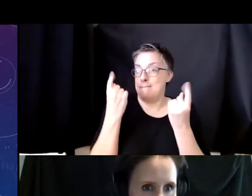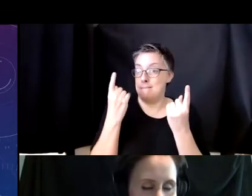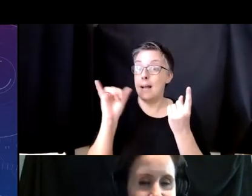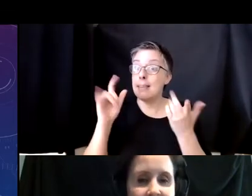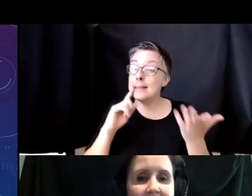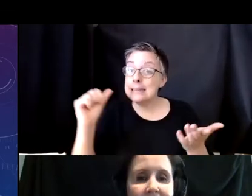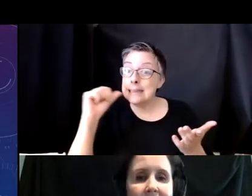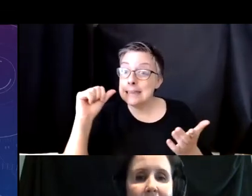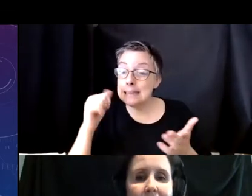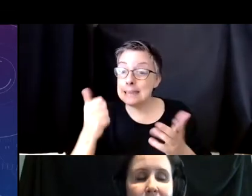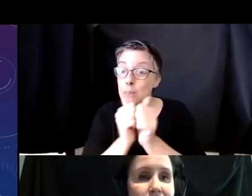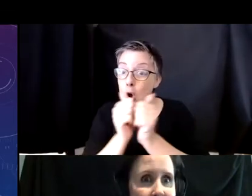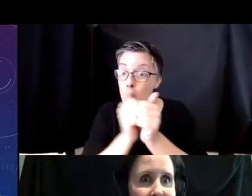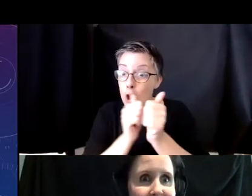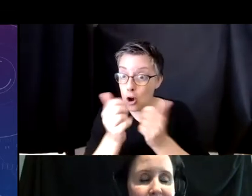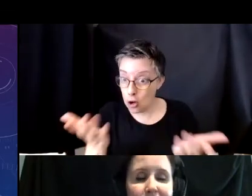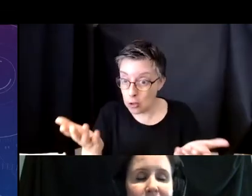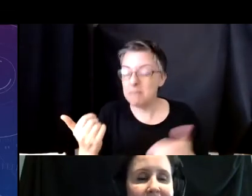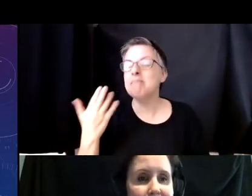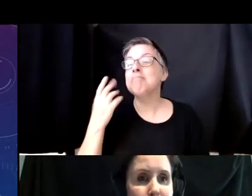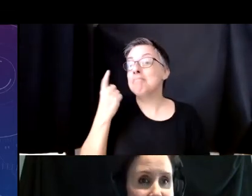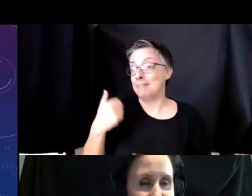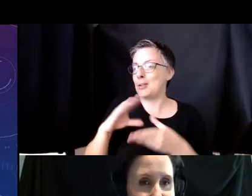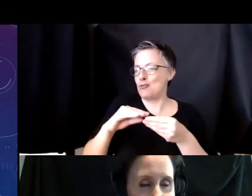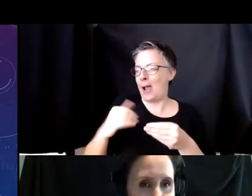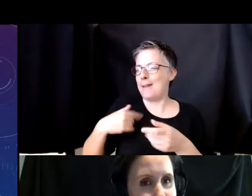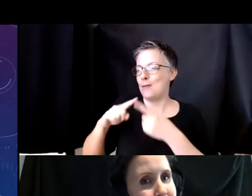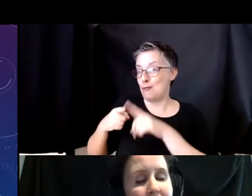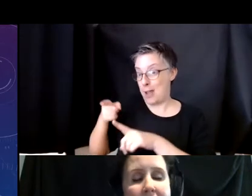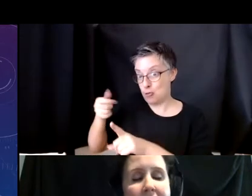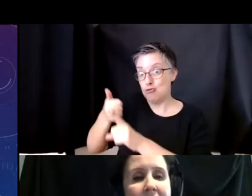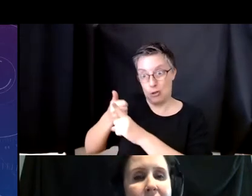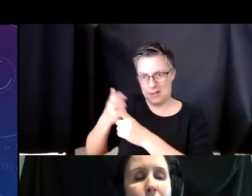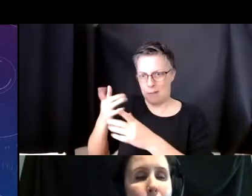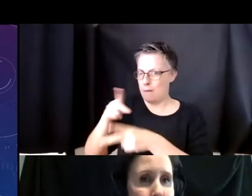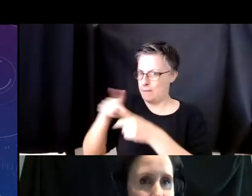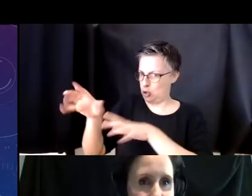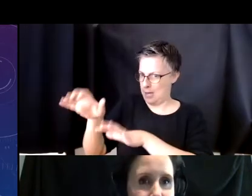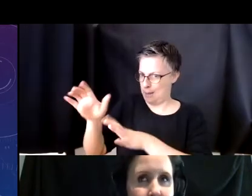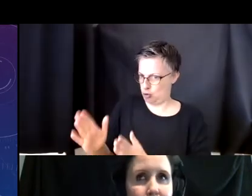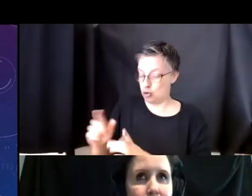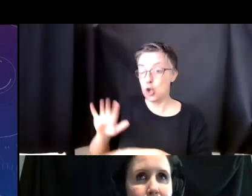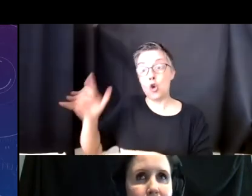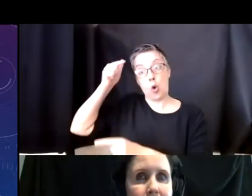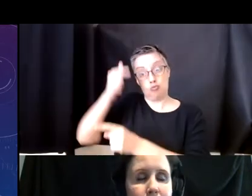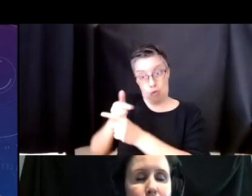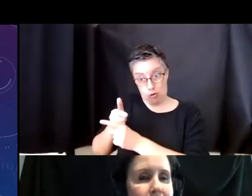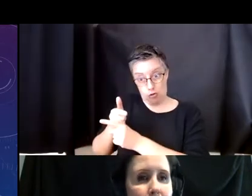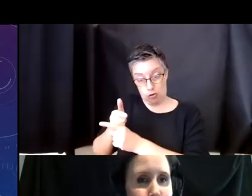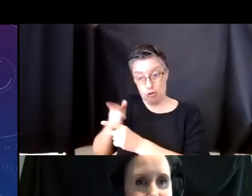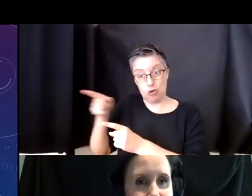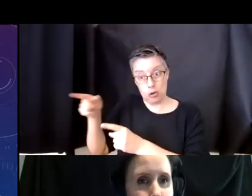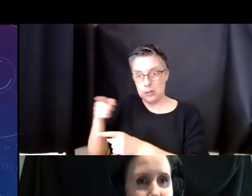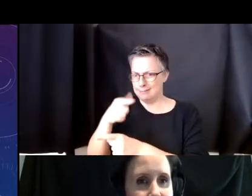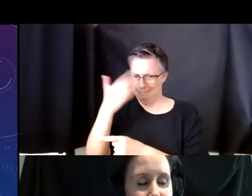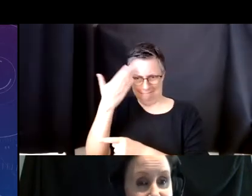bars. Now, I have a friend who is a professional captioner, and her brother, who was not